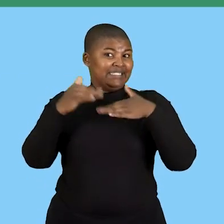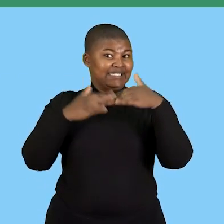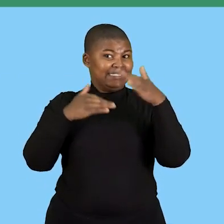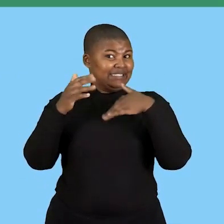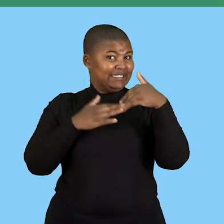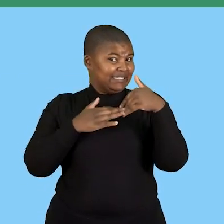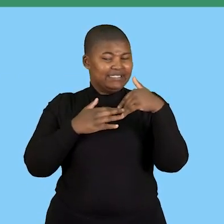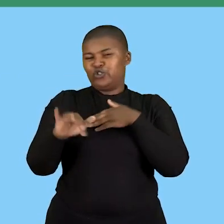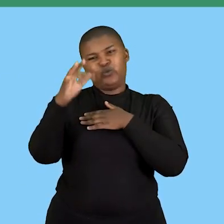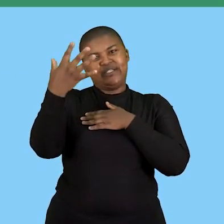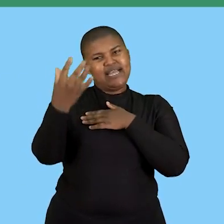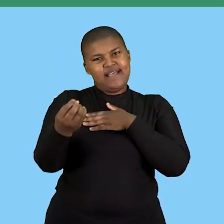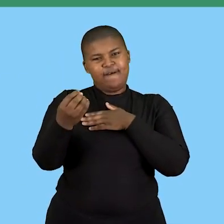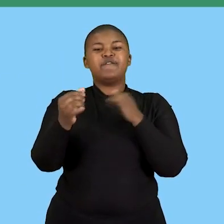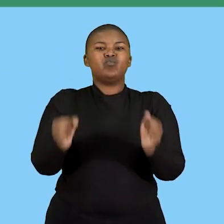building